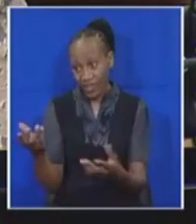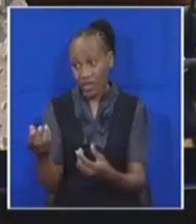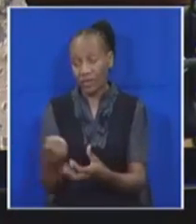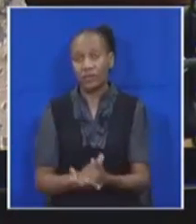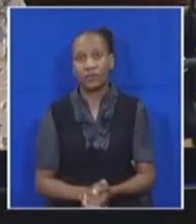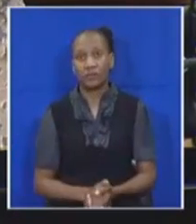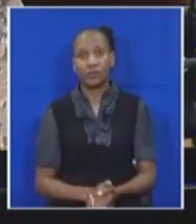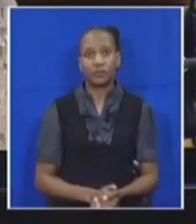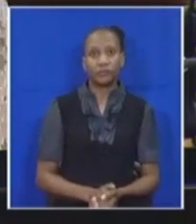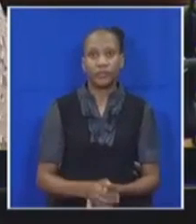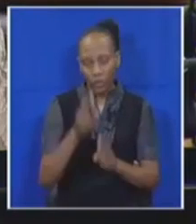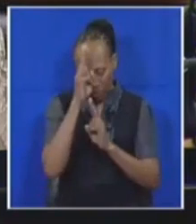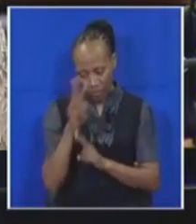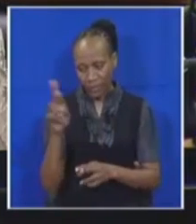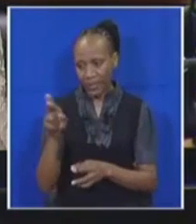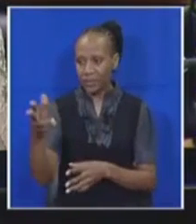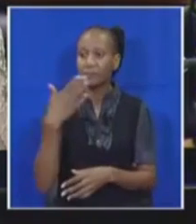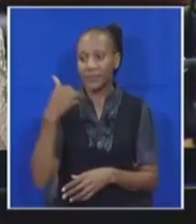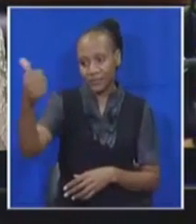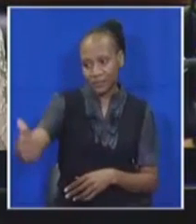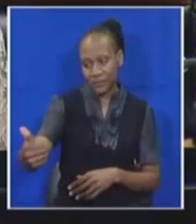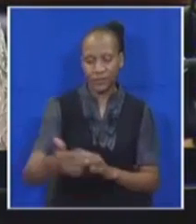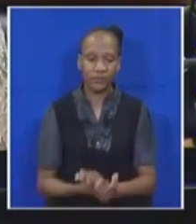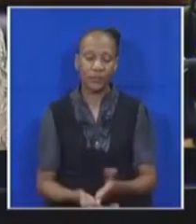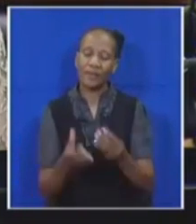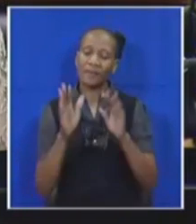Honorable Khadebe, please take your seat. Honorable members,